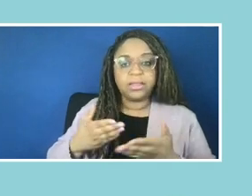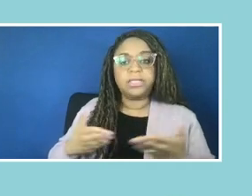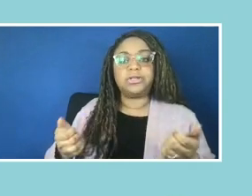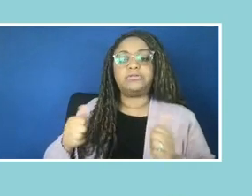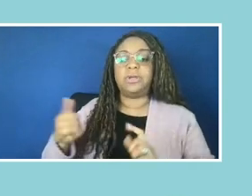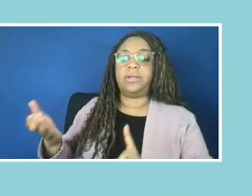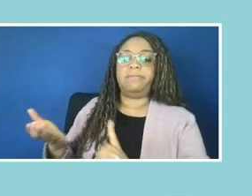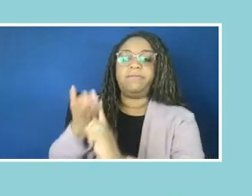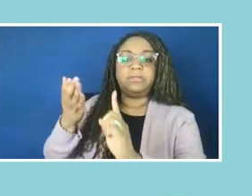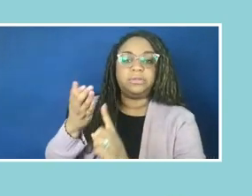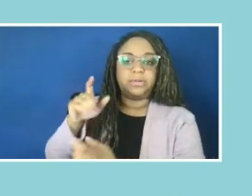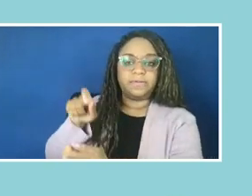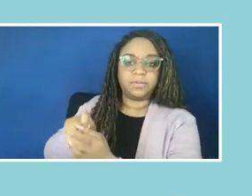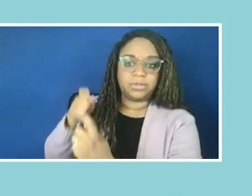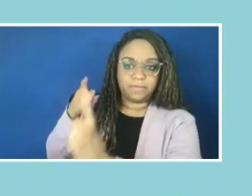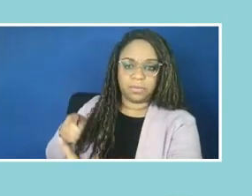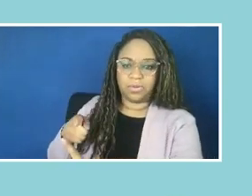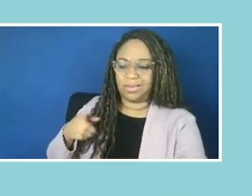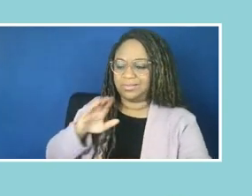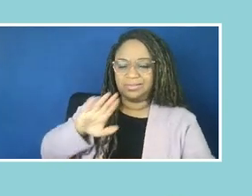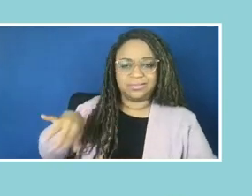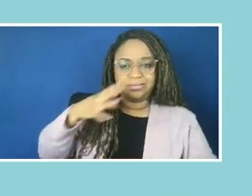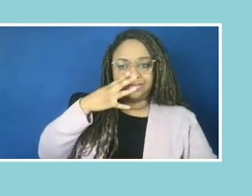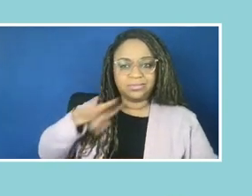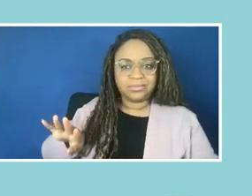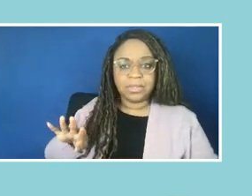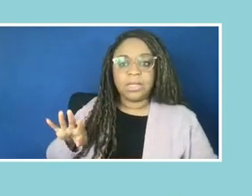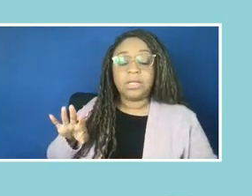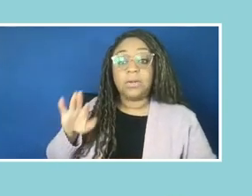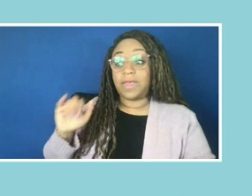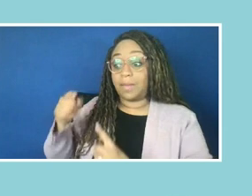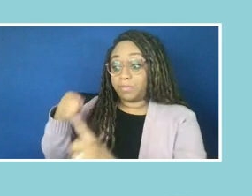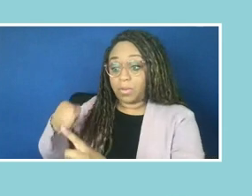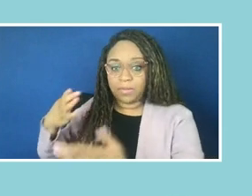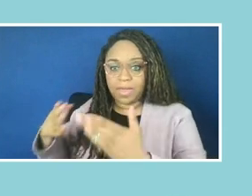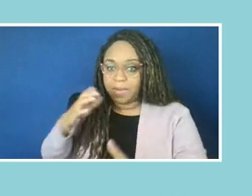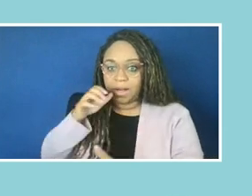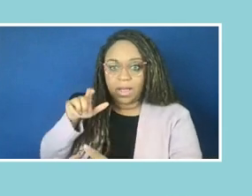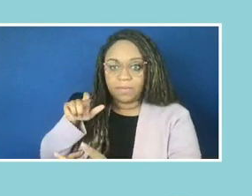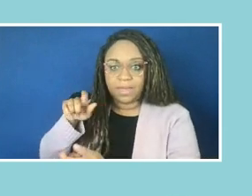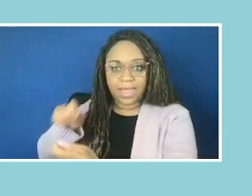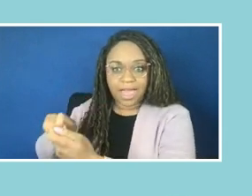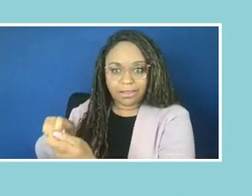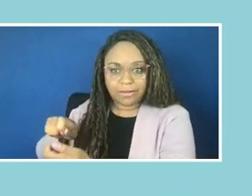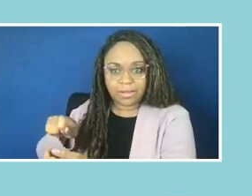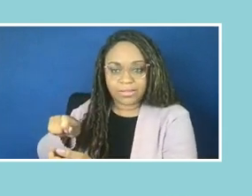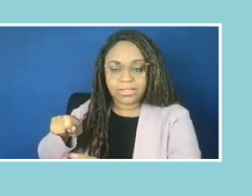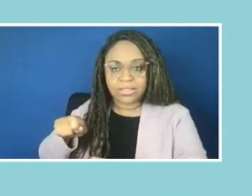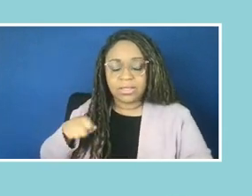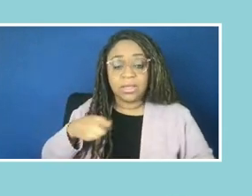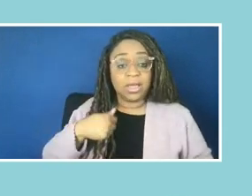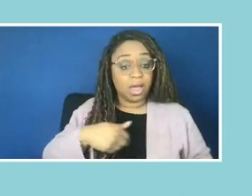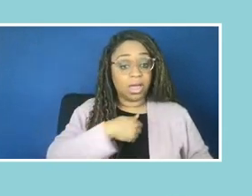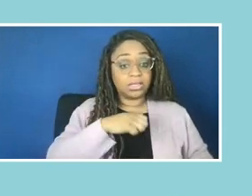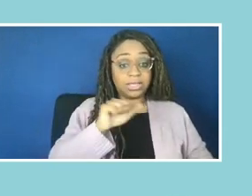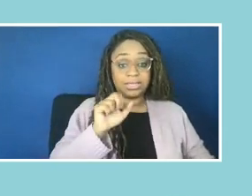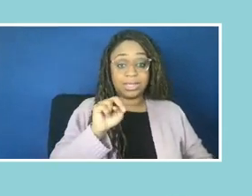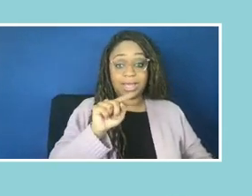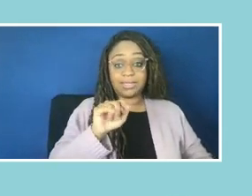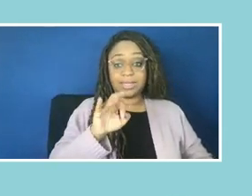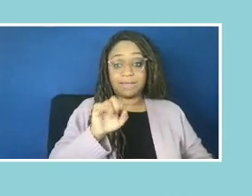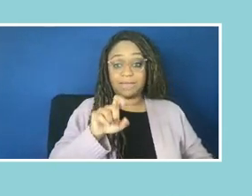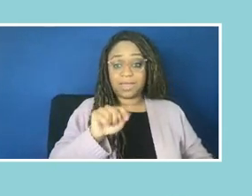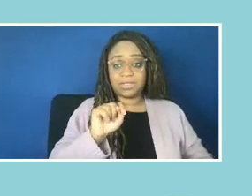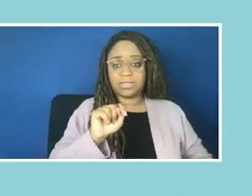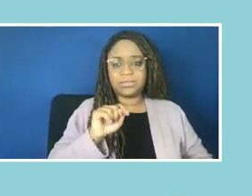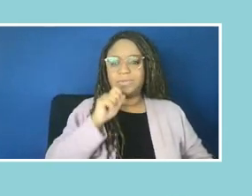it's 100% accurate. You know, we don't have to do that as anti-fascists. We can basically just show you exactly what it